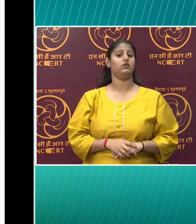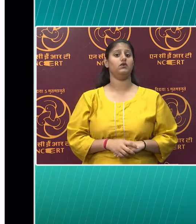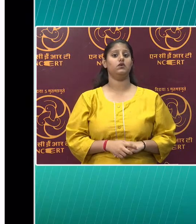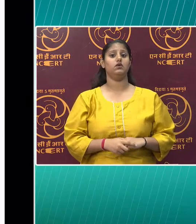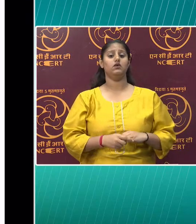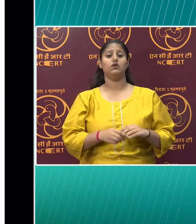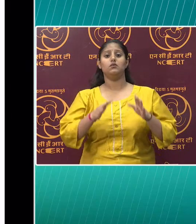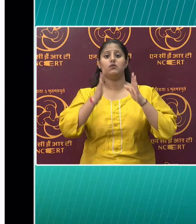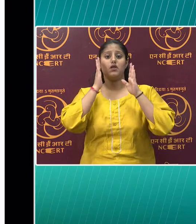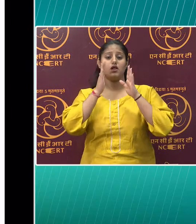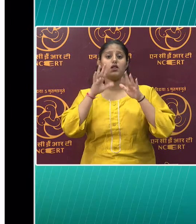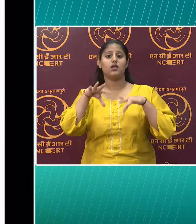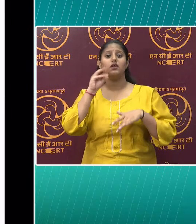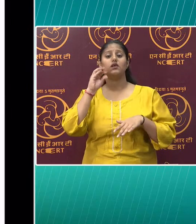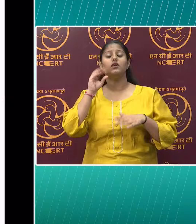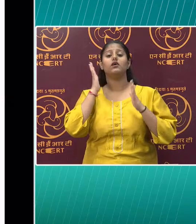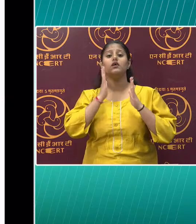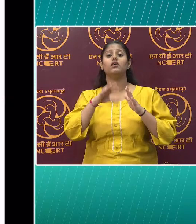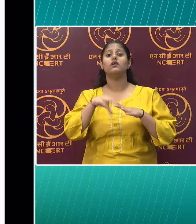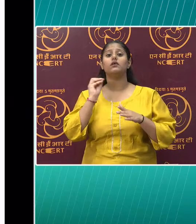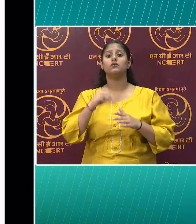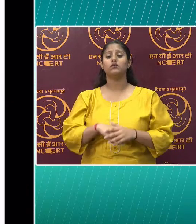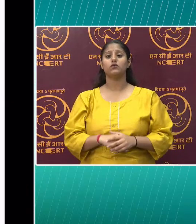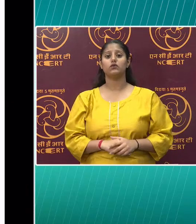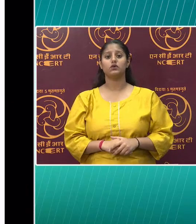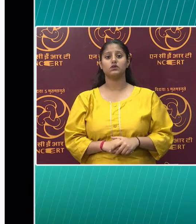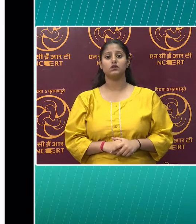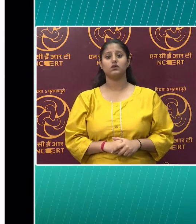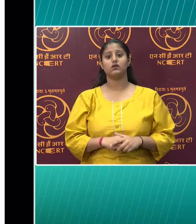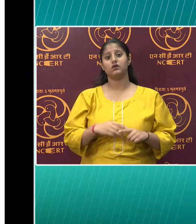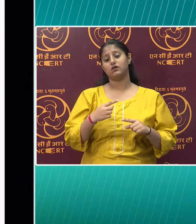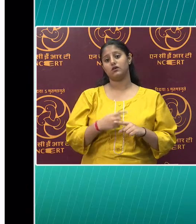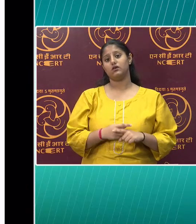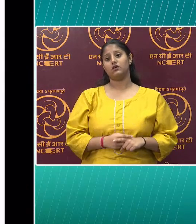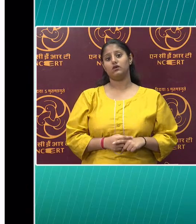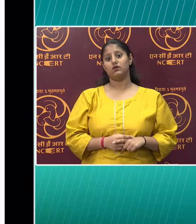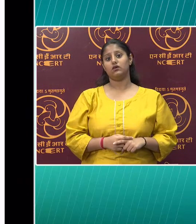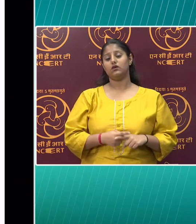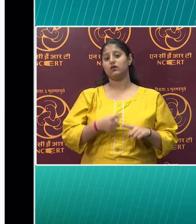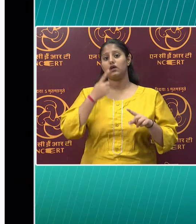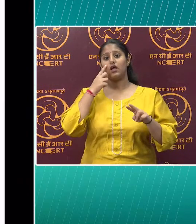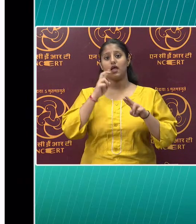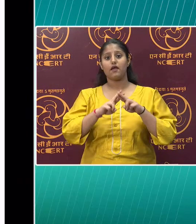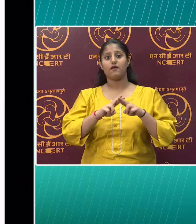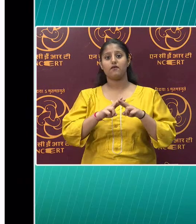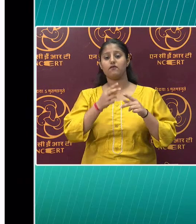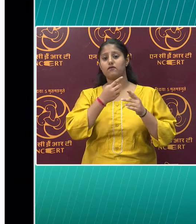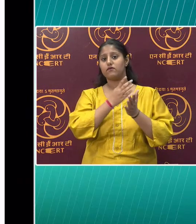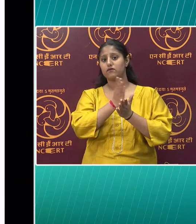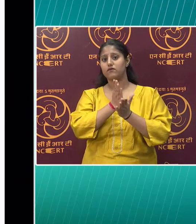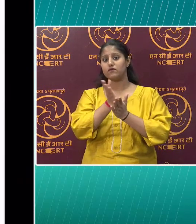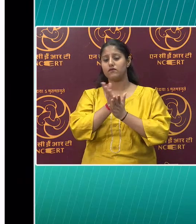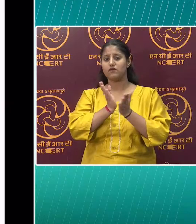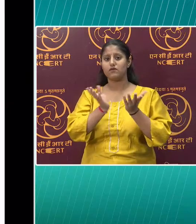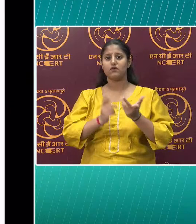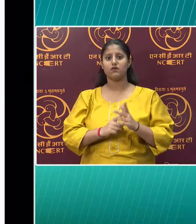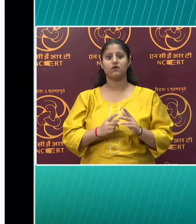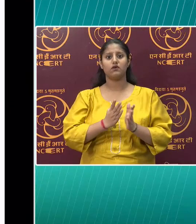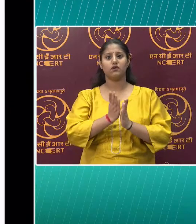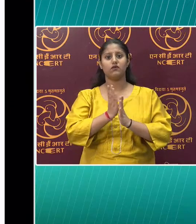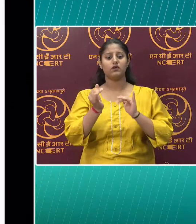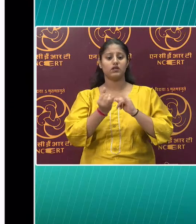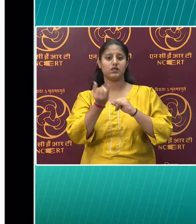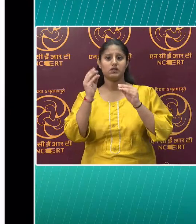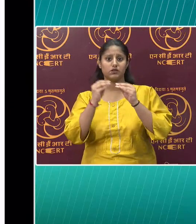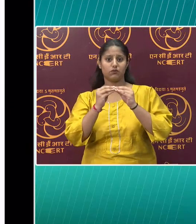foundational literacy and numeracy, is being promoted. Then we have preparatory stage, which is